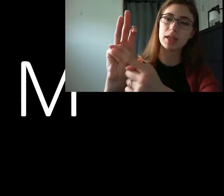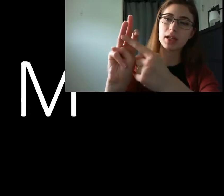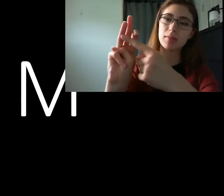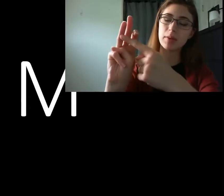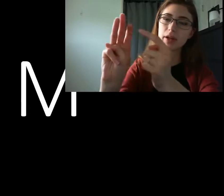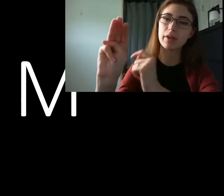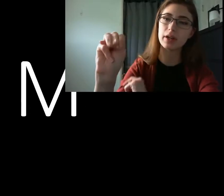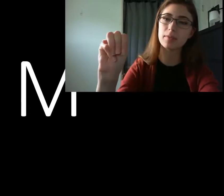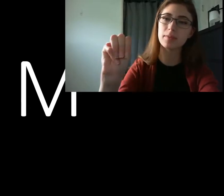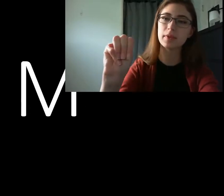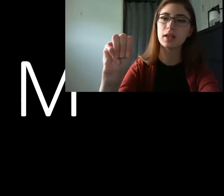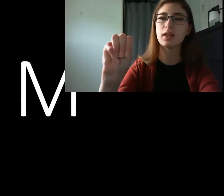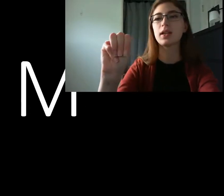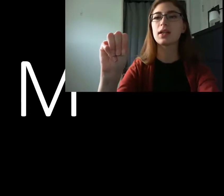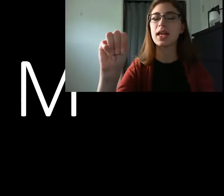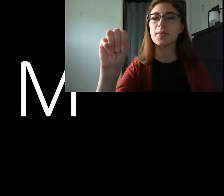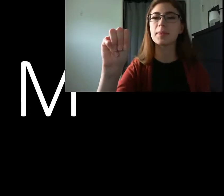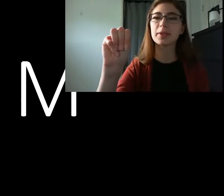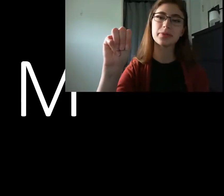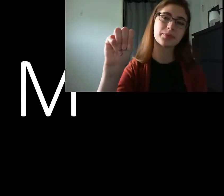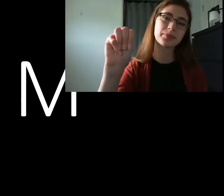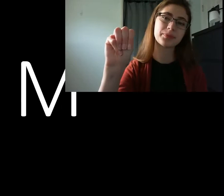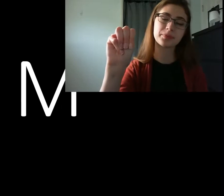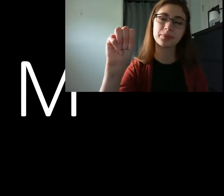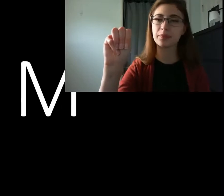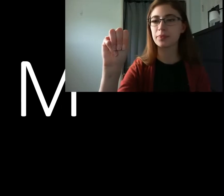my pinky and my ring finger. M.